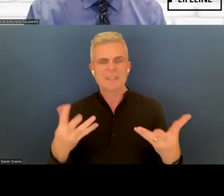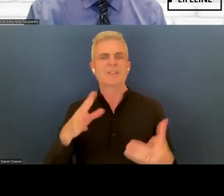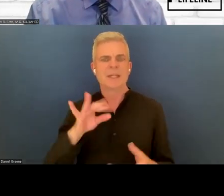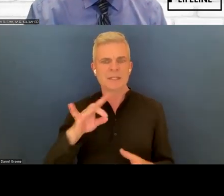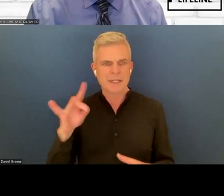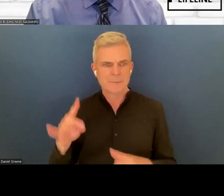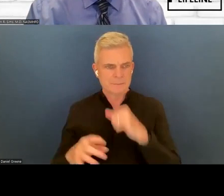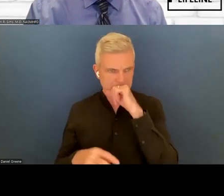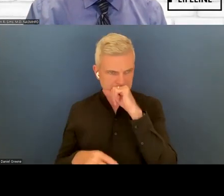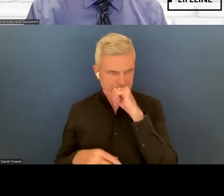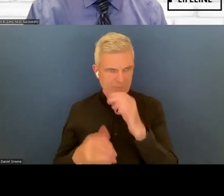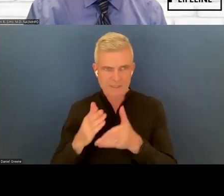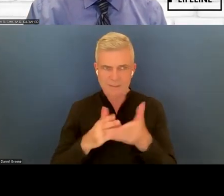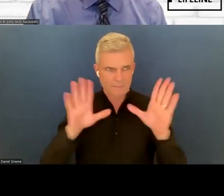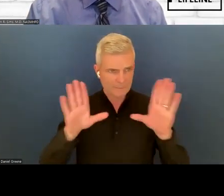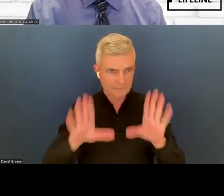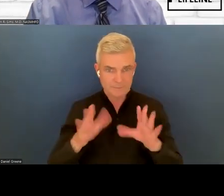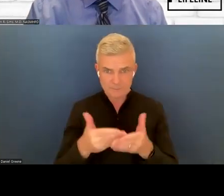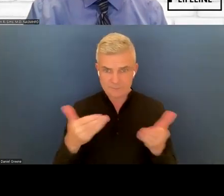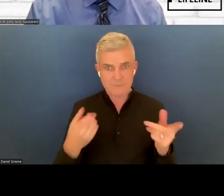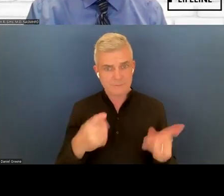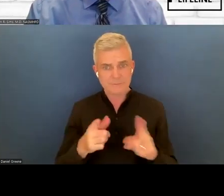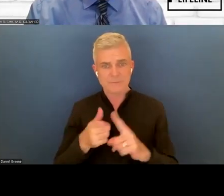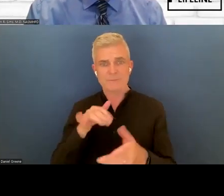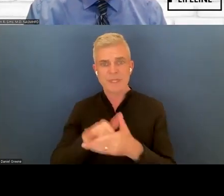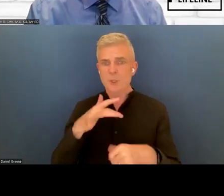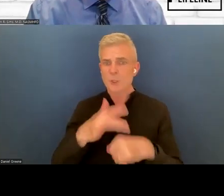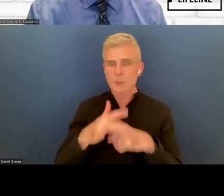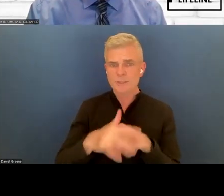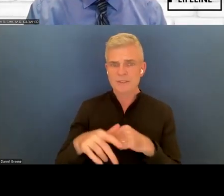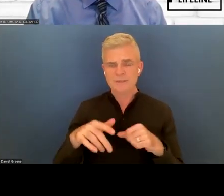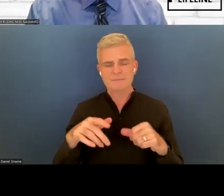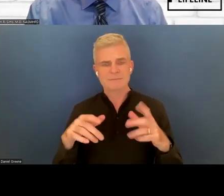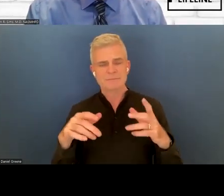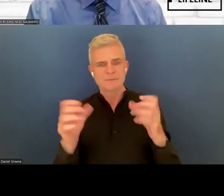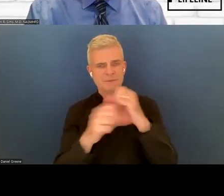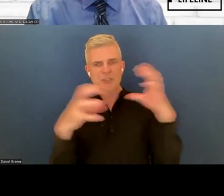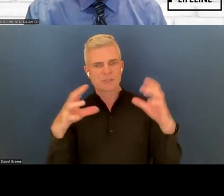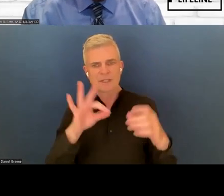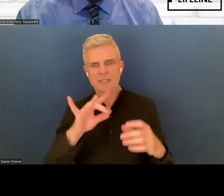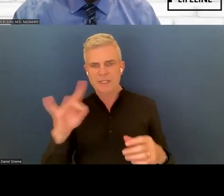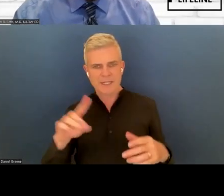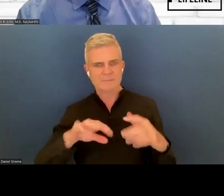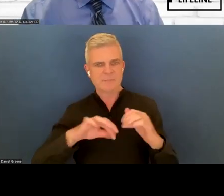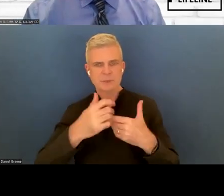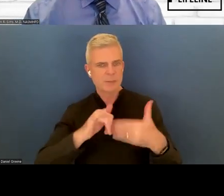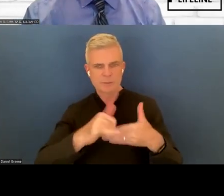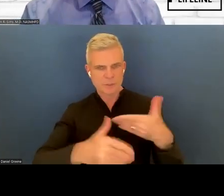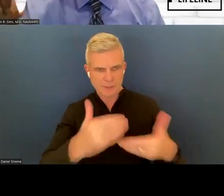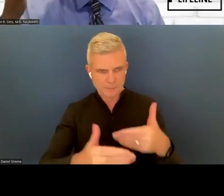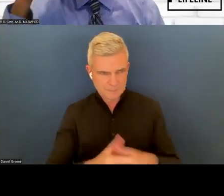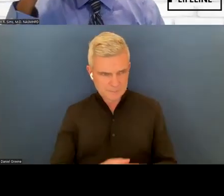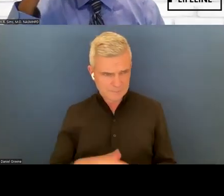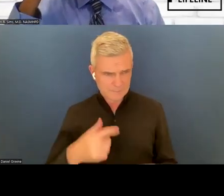that came out of that early a vision of where 988 was. I want to focus on the last one that says,